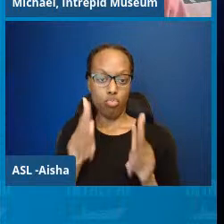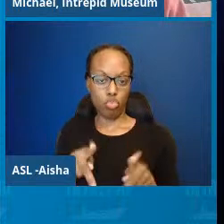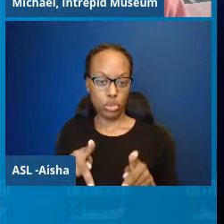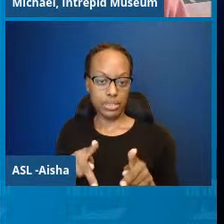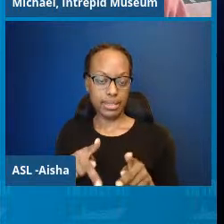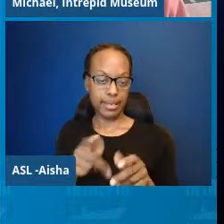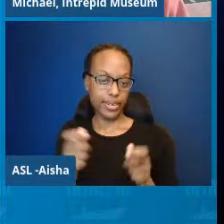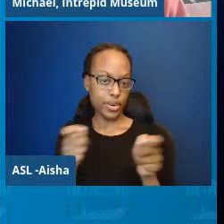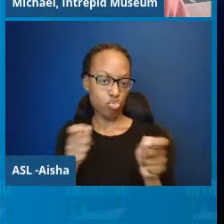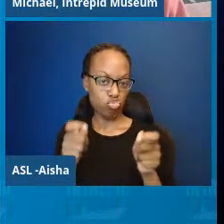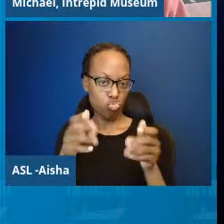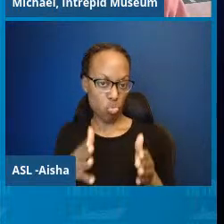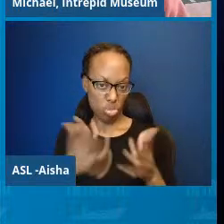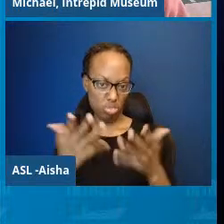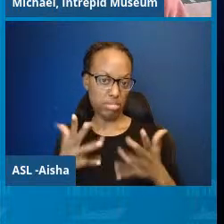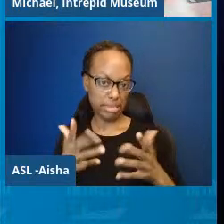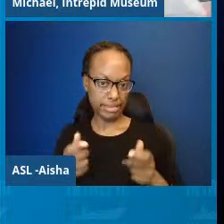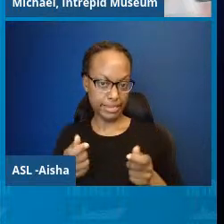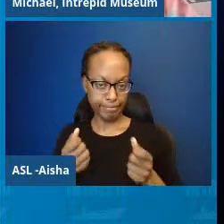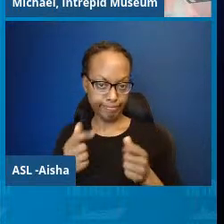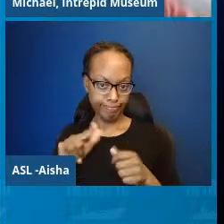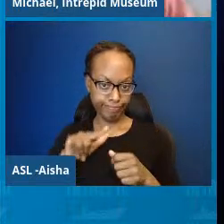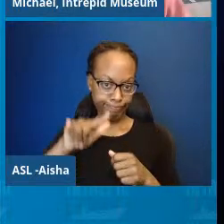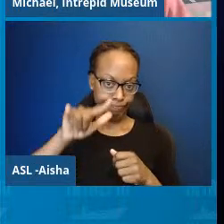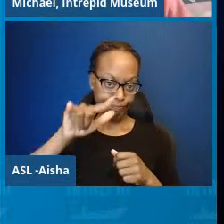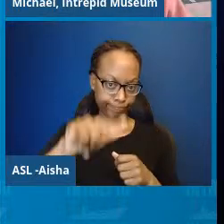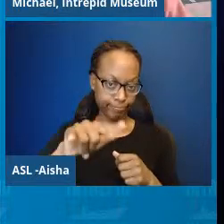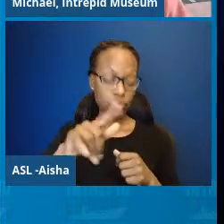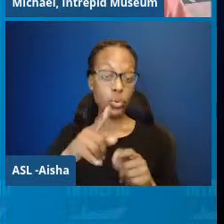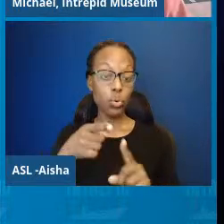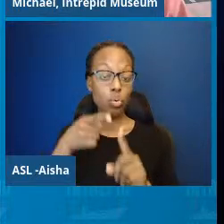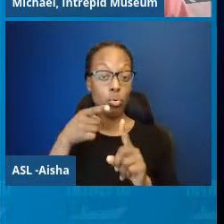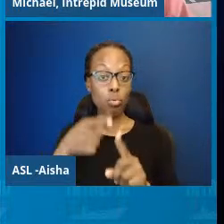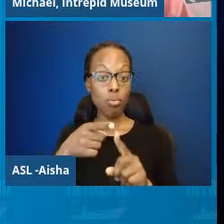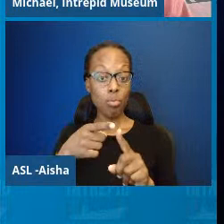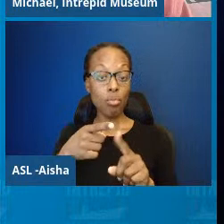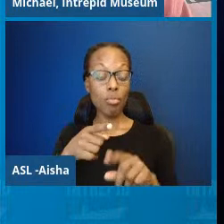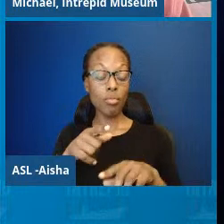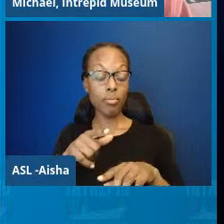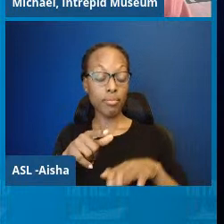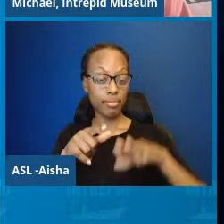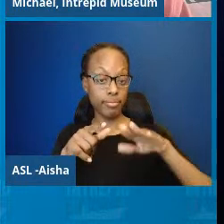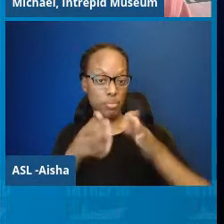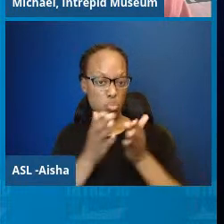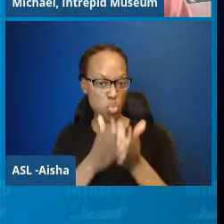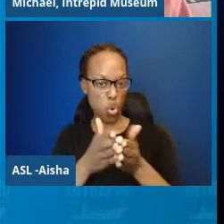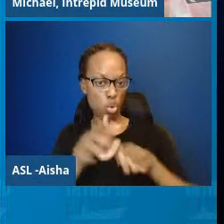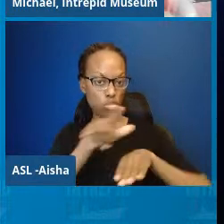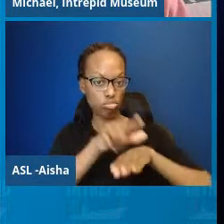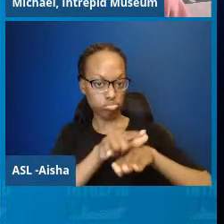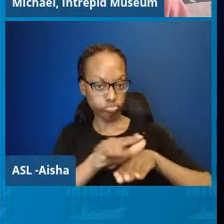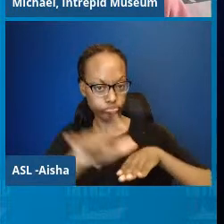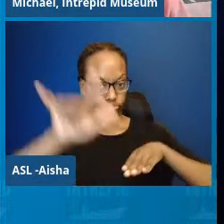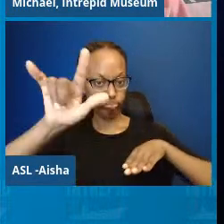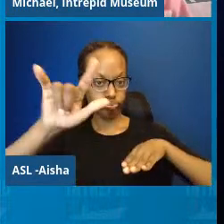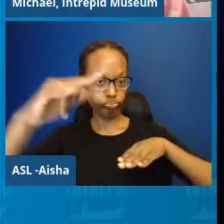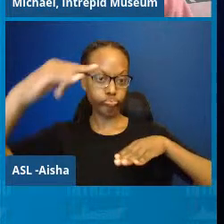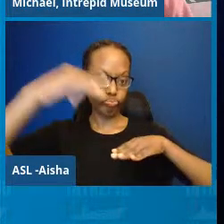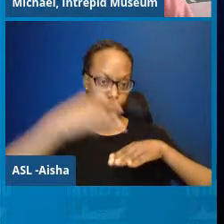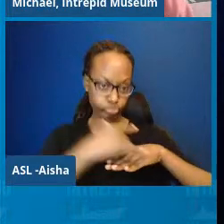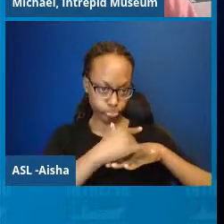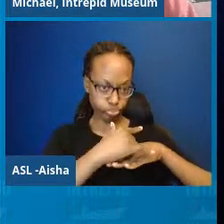carrier. And so it was designed to be flying off of aircraft carriers. And you can see how it's flying